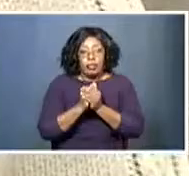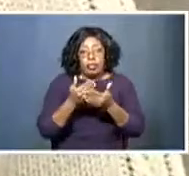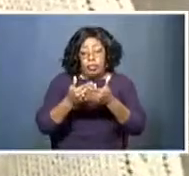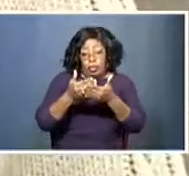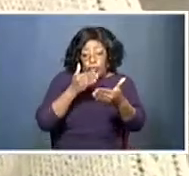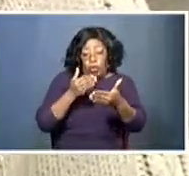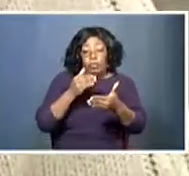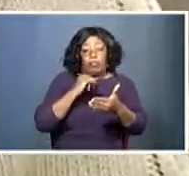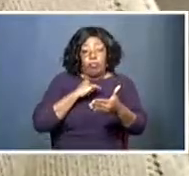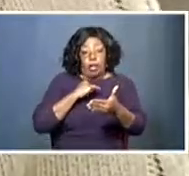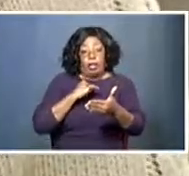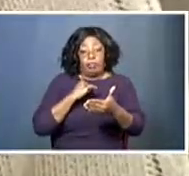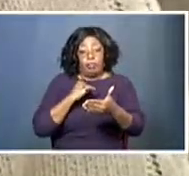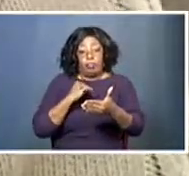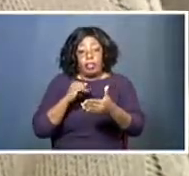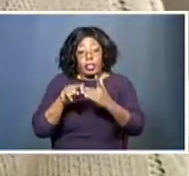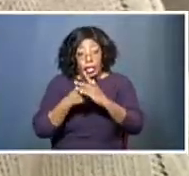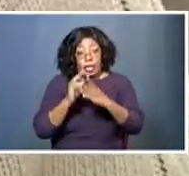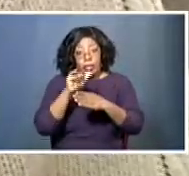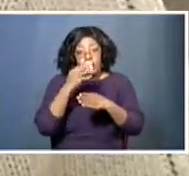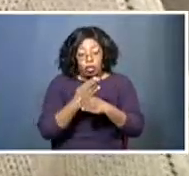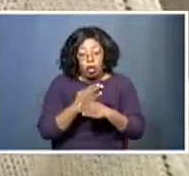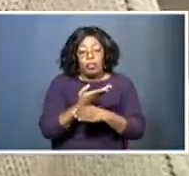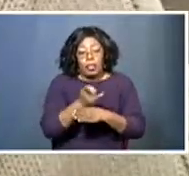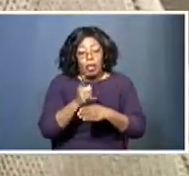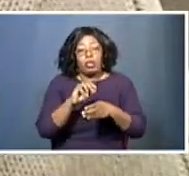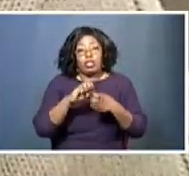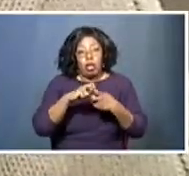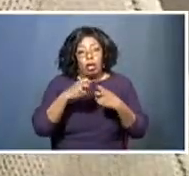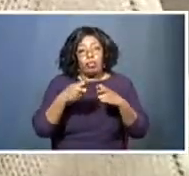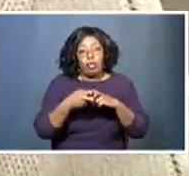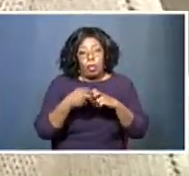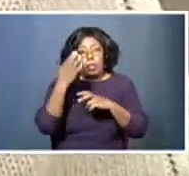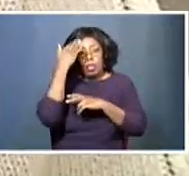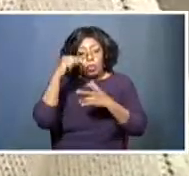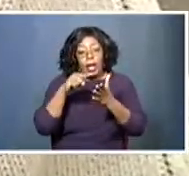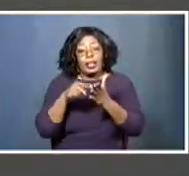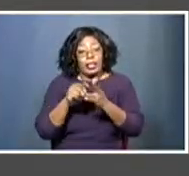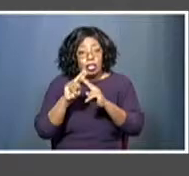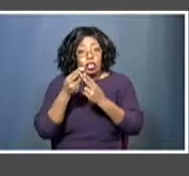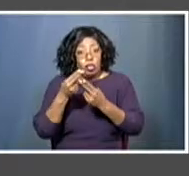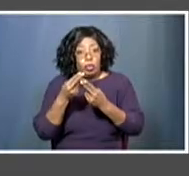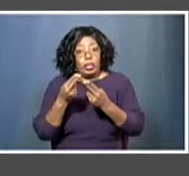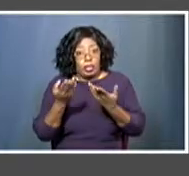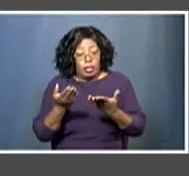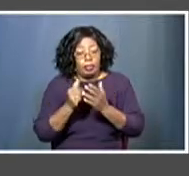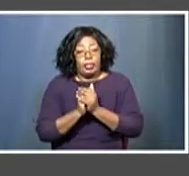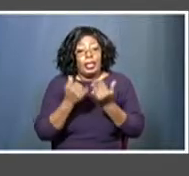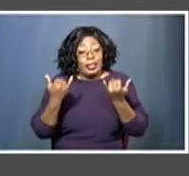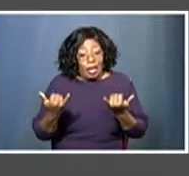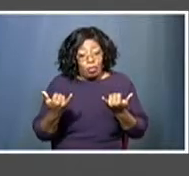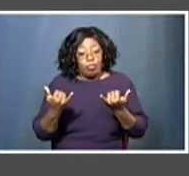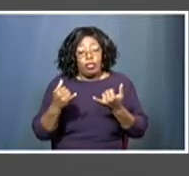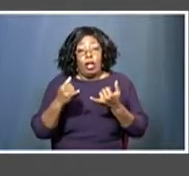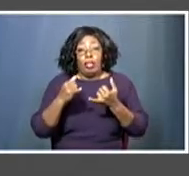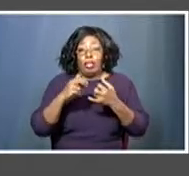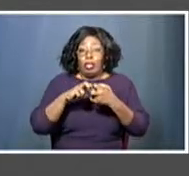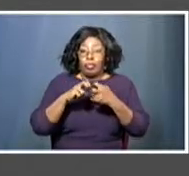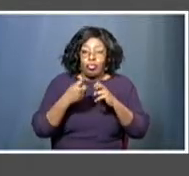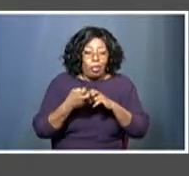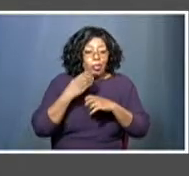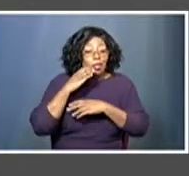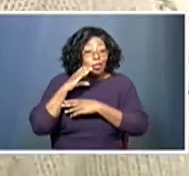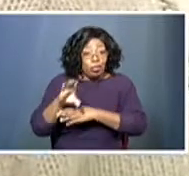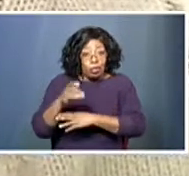came on this job, there was a problem. That's the reason why the school attendant unit exists. Now the problem is exacerbated by the